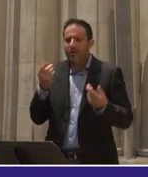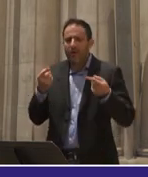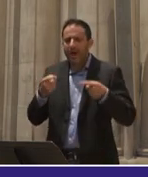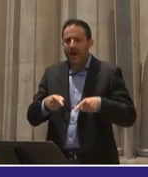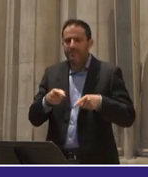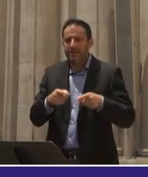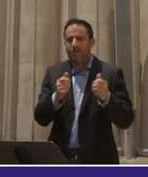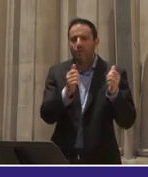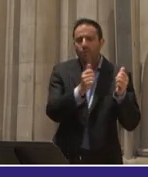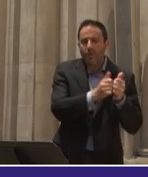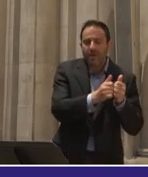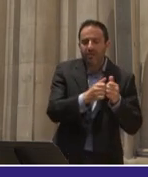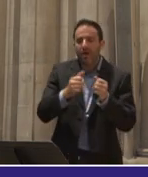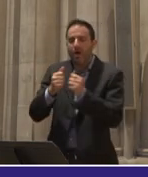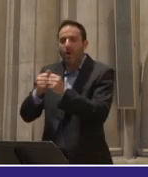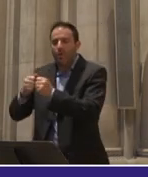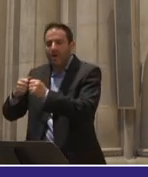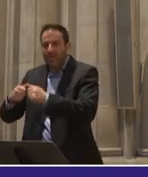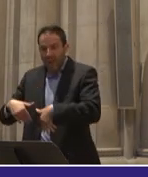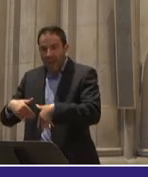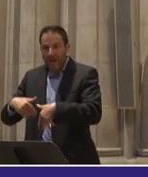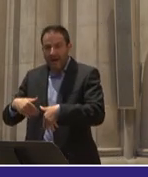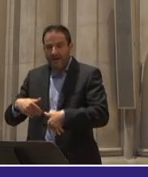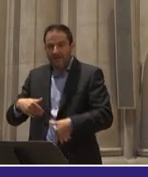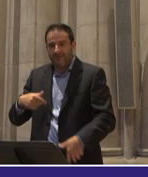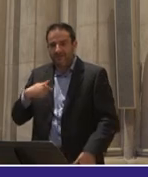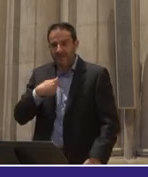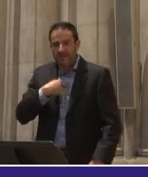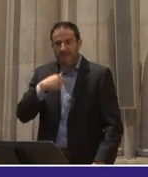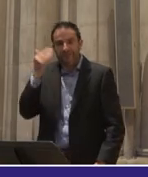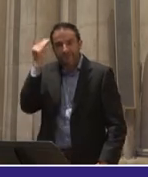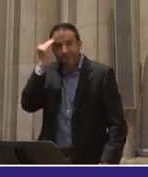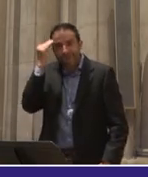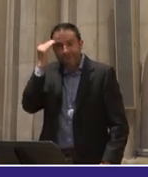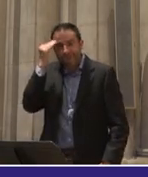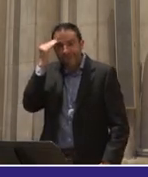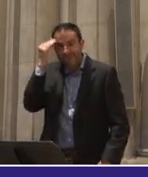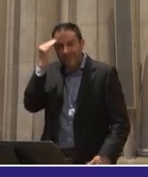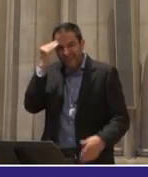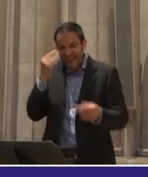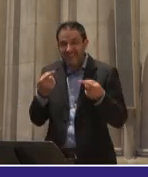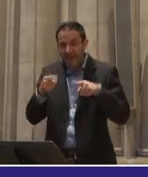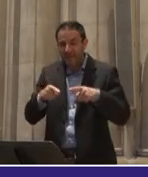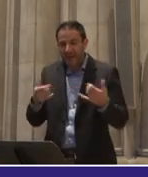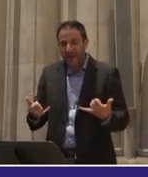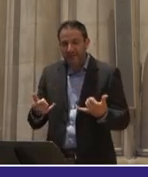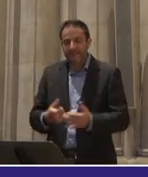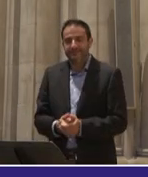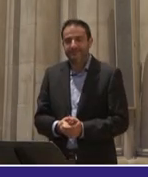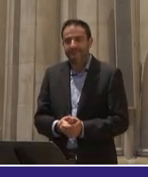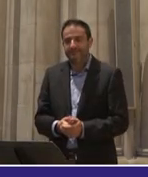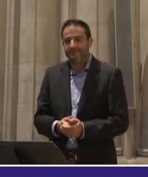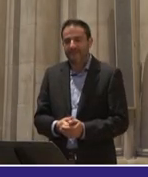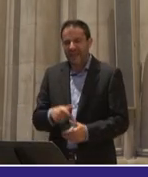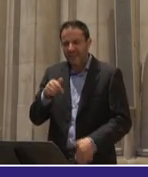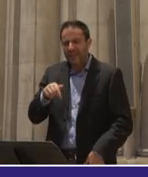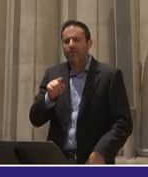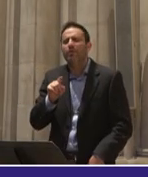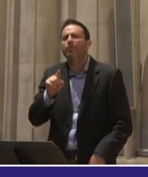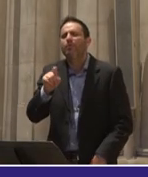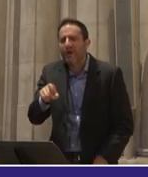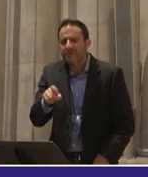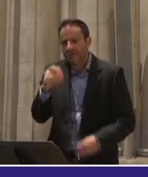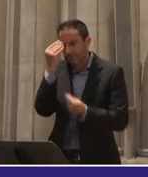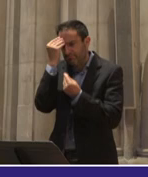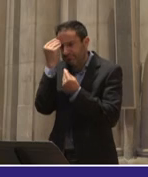or without our conscious participation. In fact, they're happening right now. These are the questions that